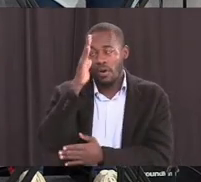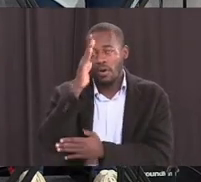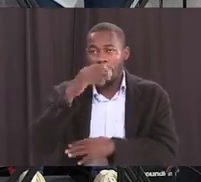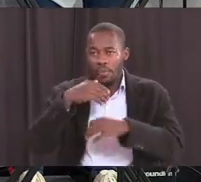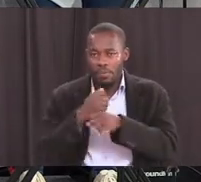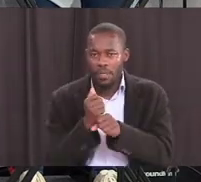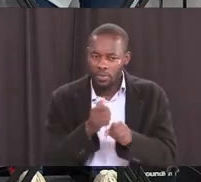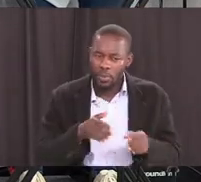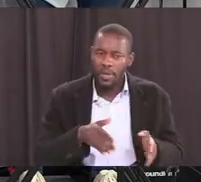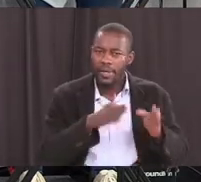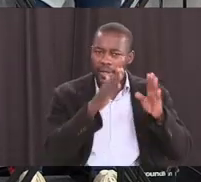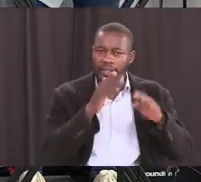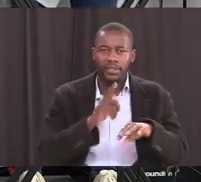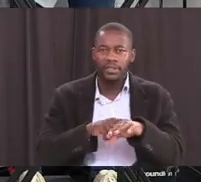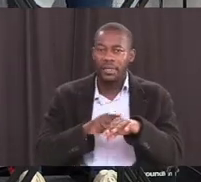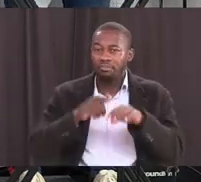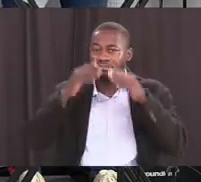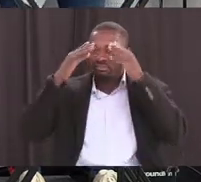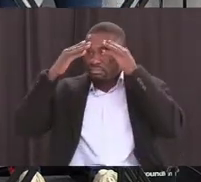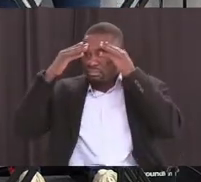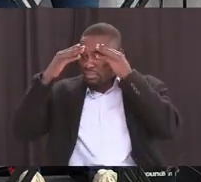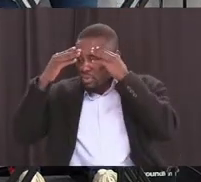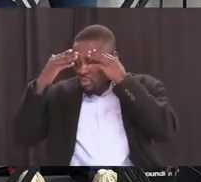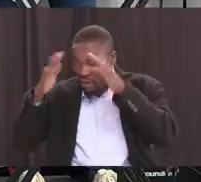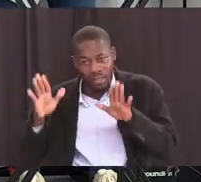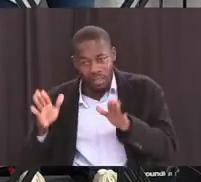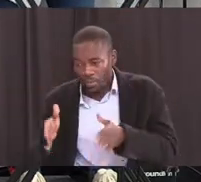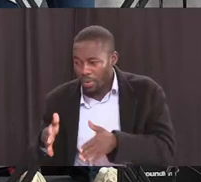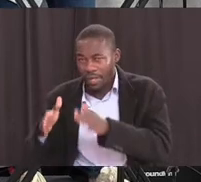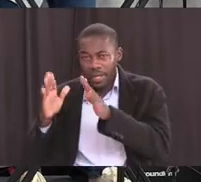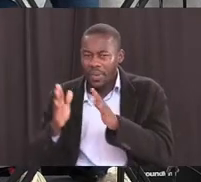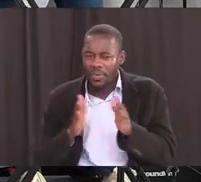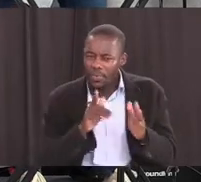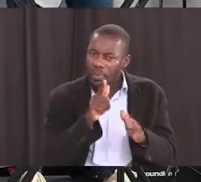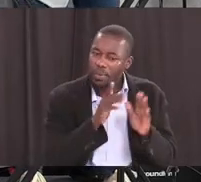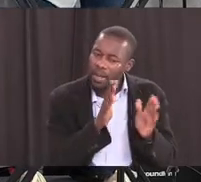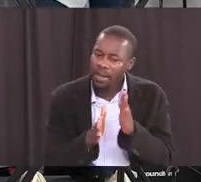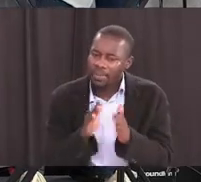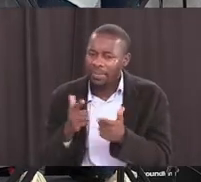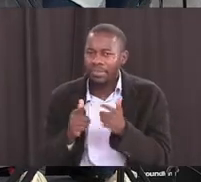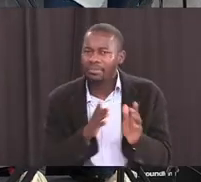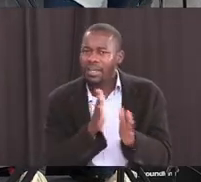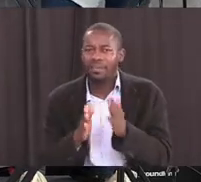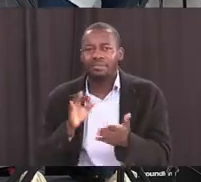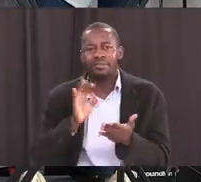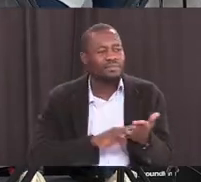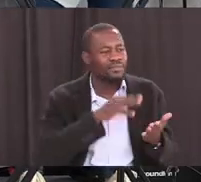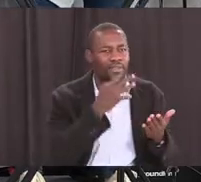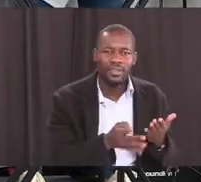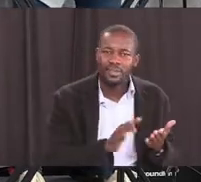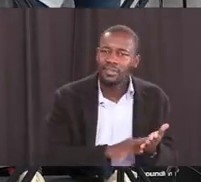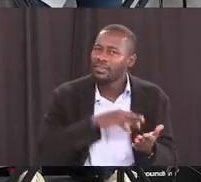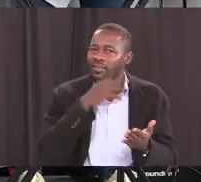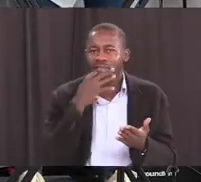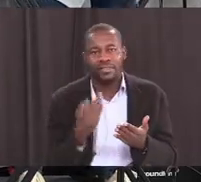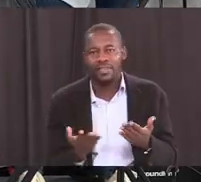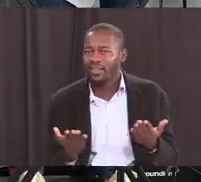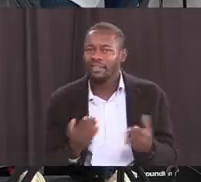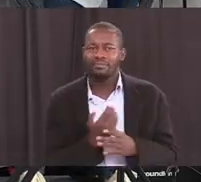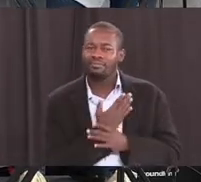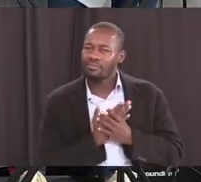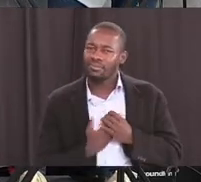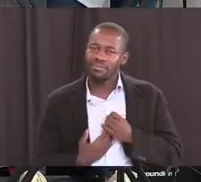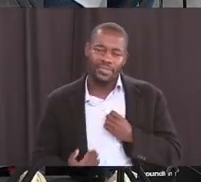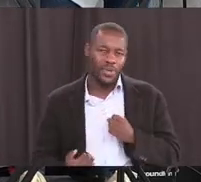whenever we don't even know that there is a way. We plan and our plans fail and we feel like we're surrounded on